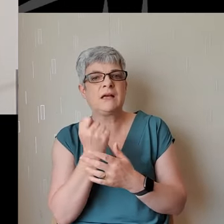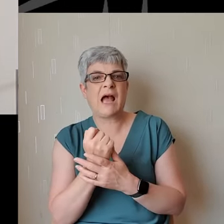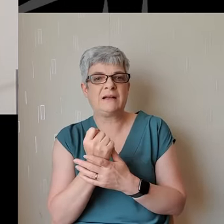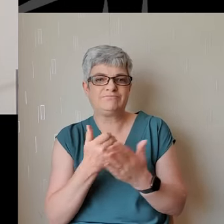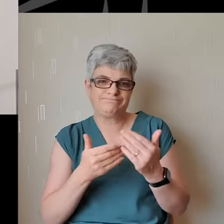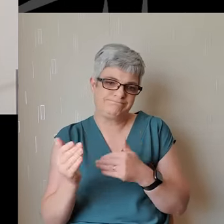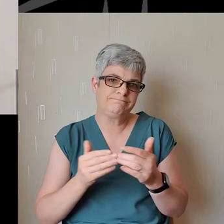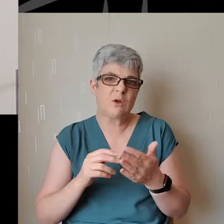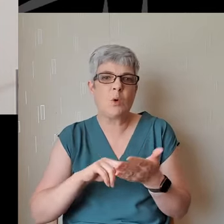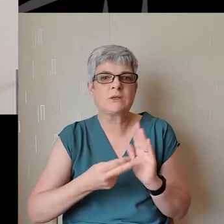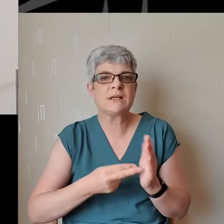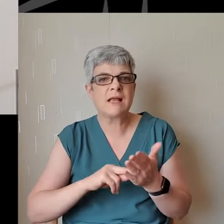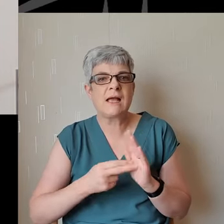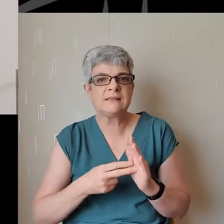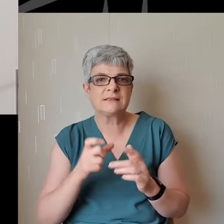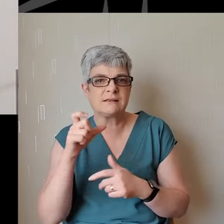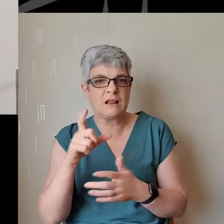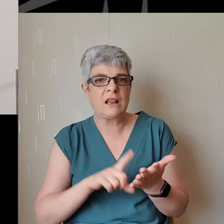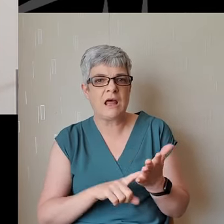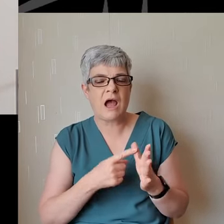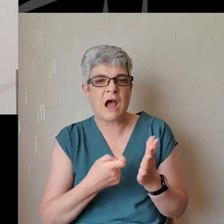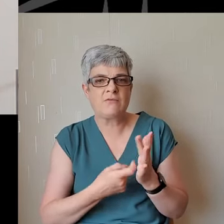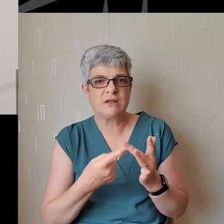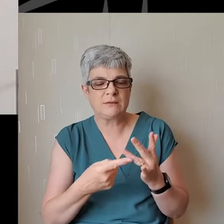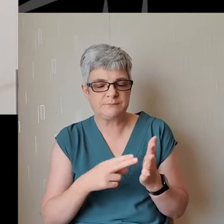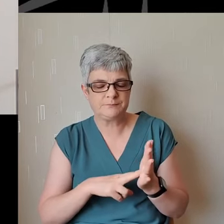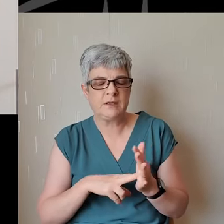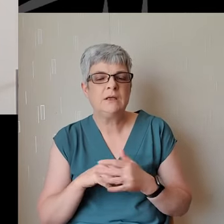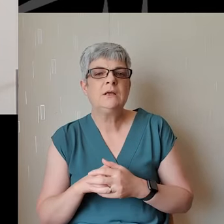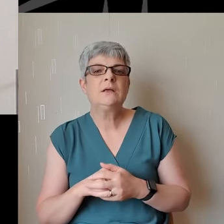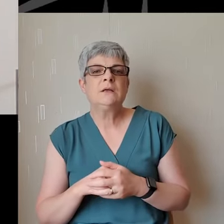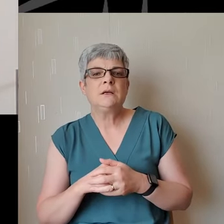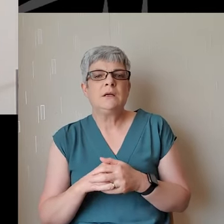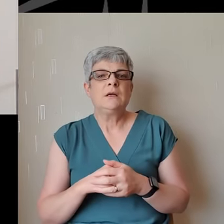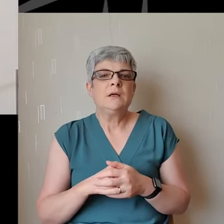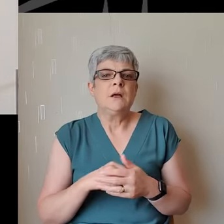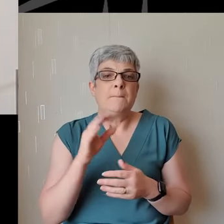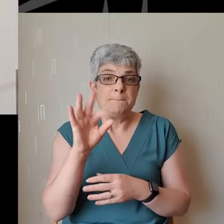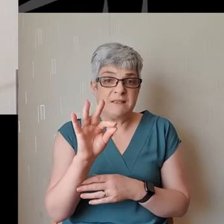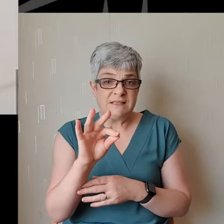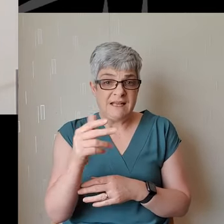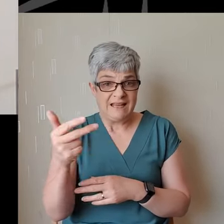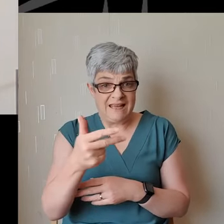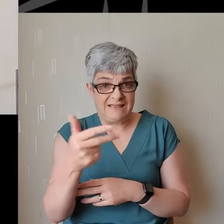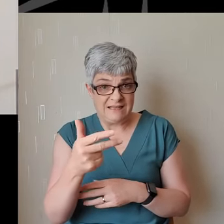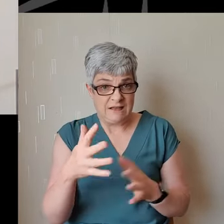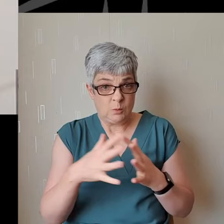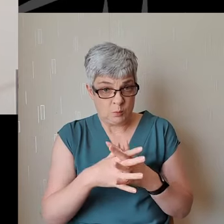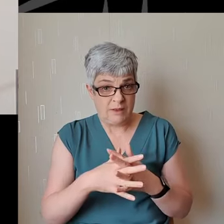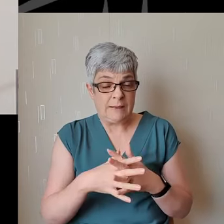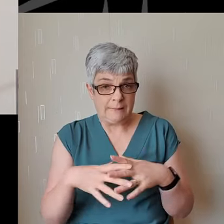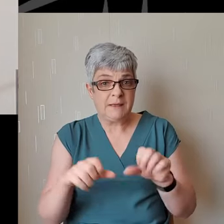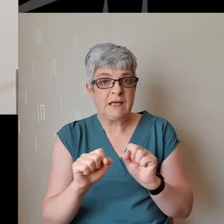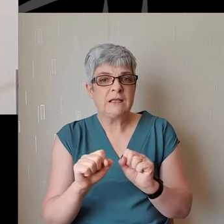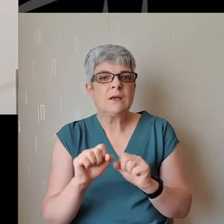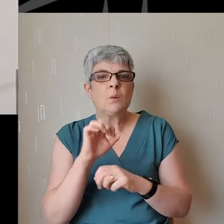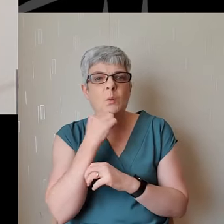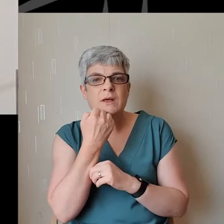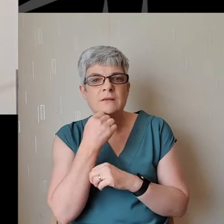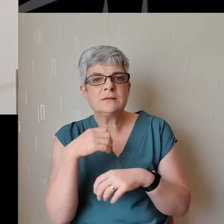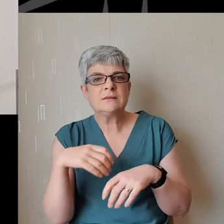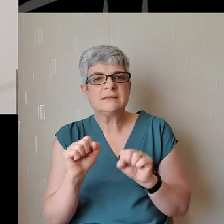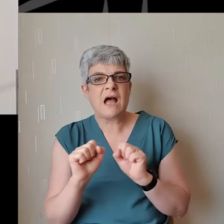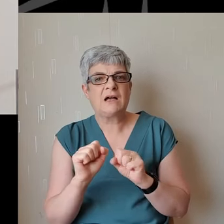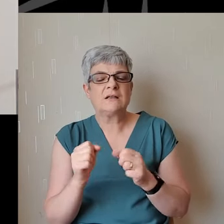Clarion. Also want to mention that the week after next, the week beginning Monday the 18th, we're going to start on a How to